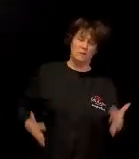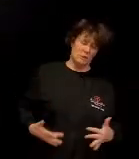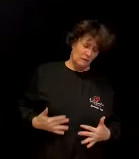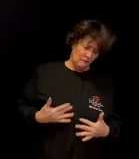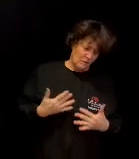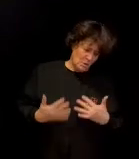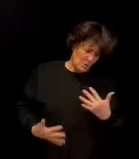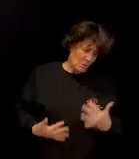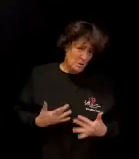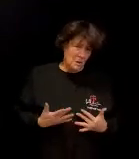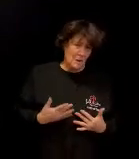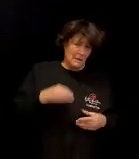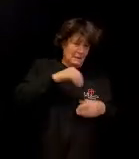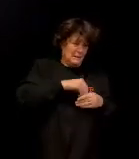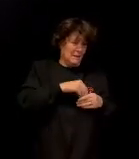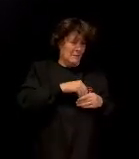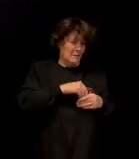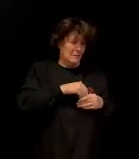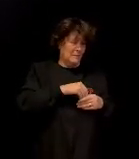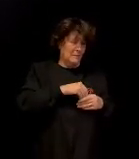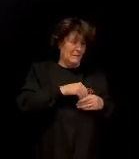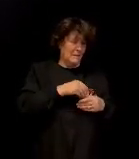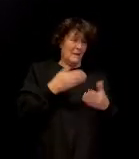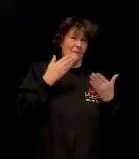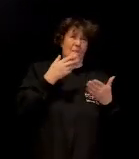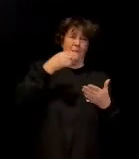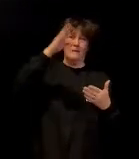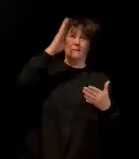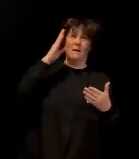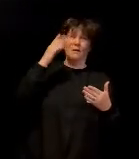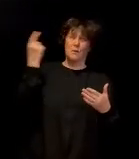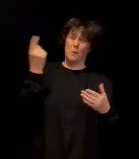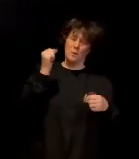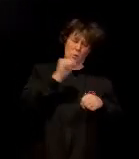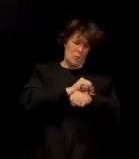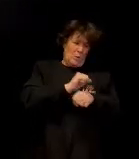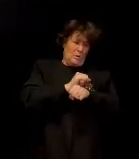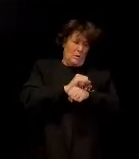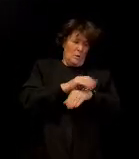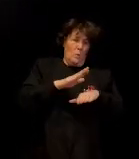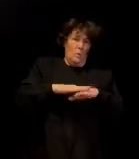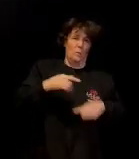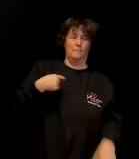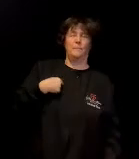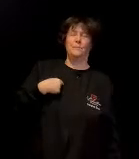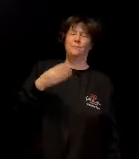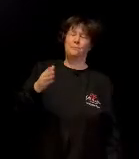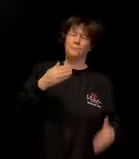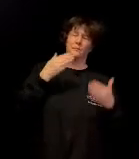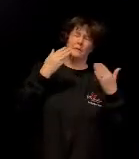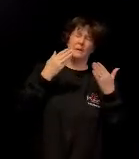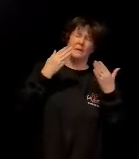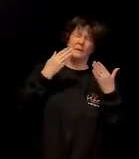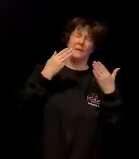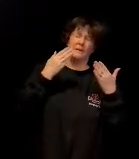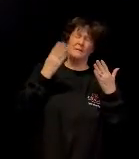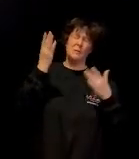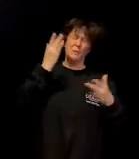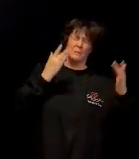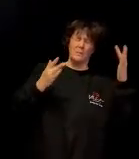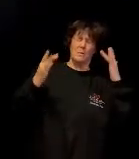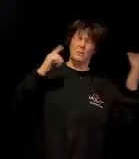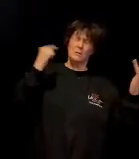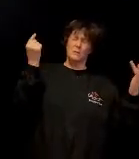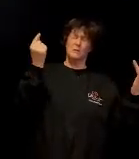us. Father, I thank you, Lord, that you're always working on me. And Lord, thank you for extending your mercy and